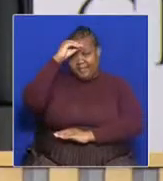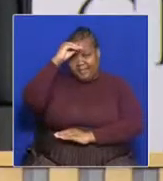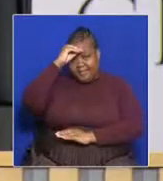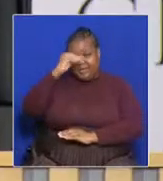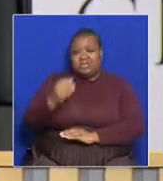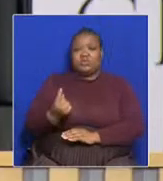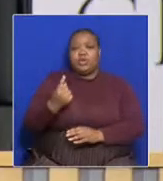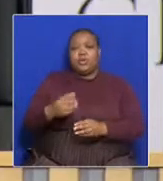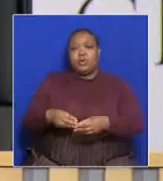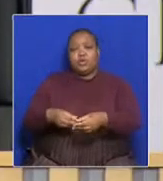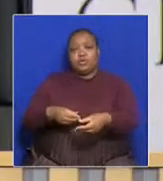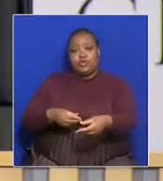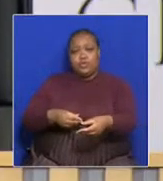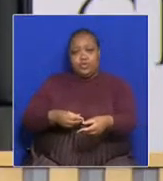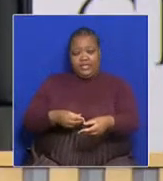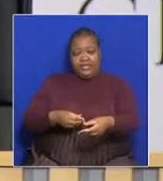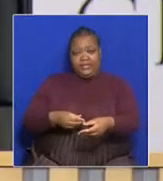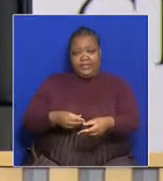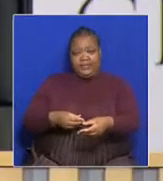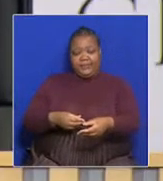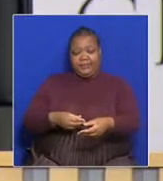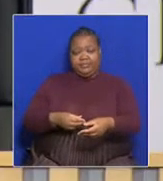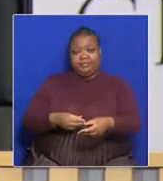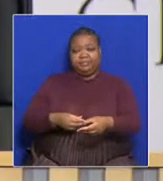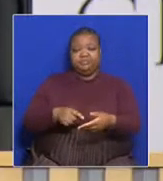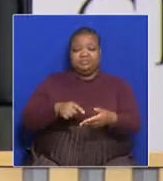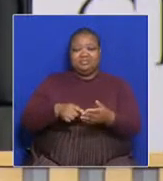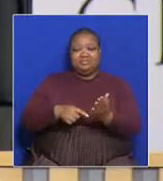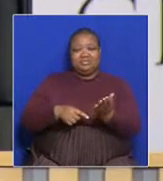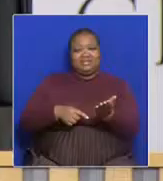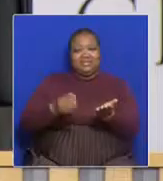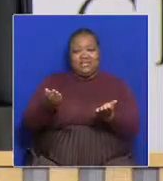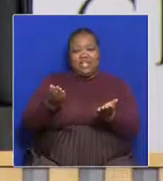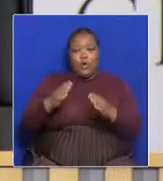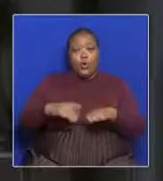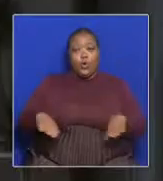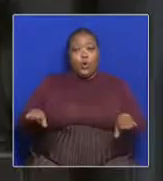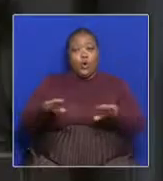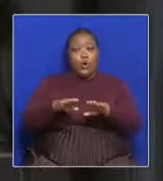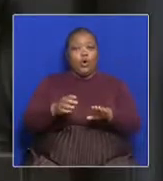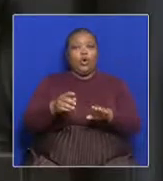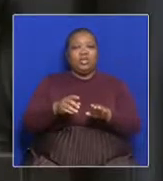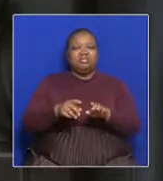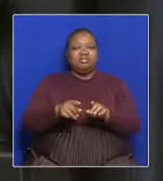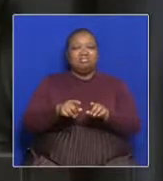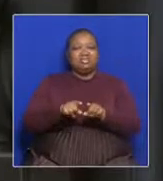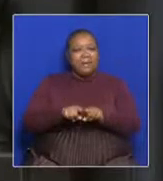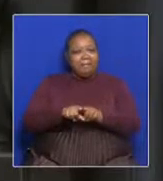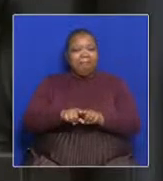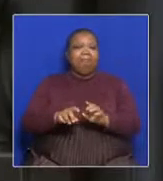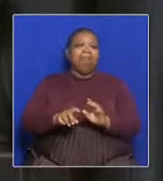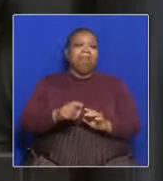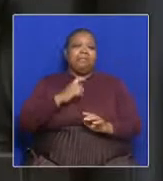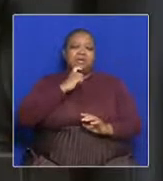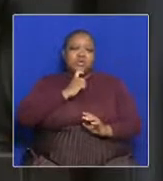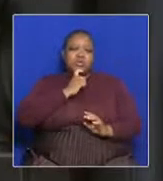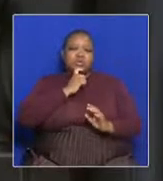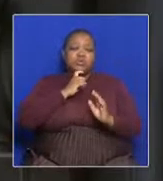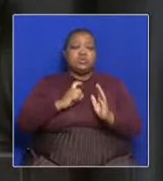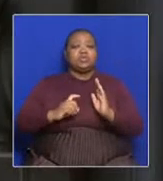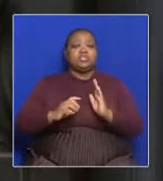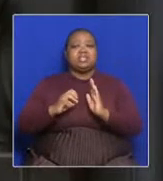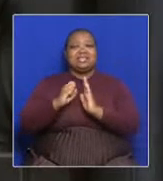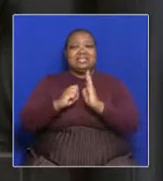be used by all of us with regards to compiling our statements. When we look at it, we say, okay, there's this